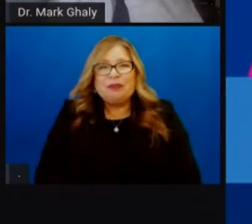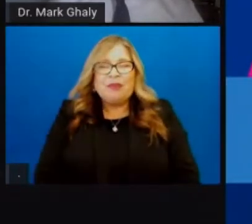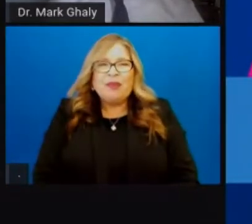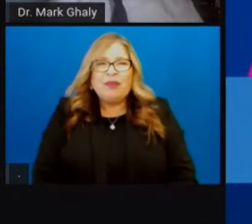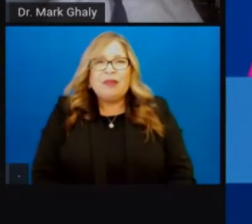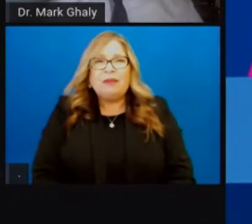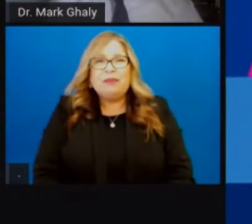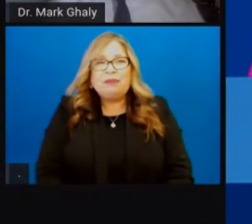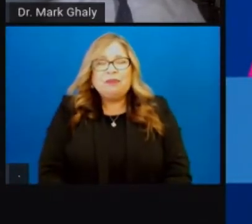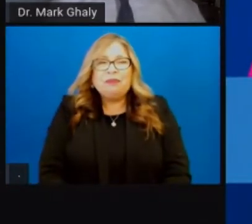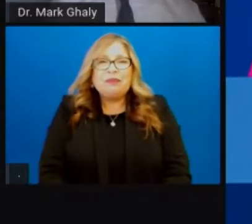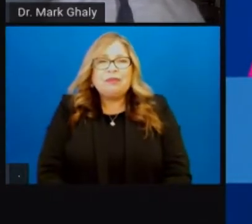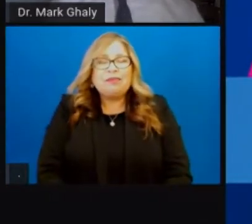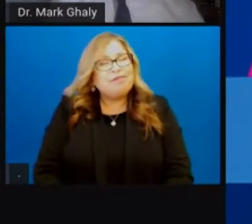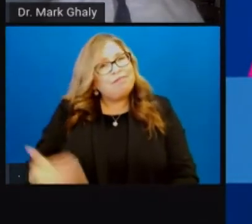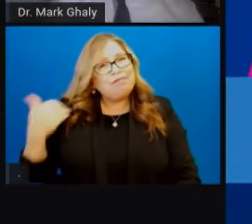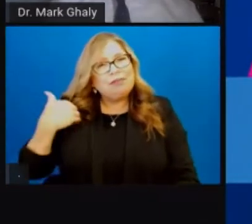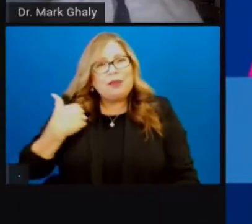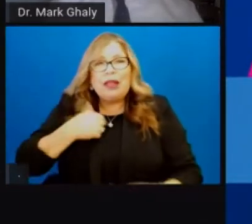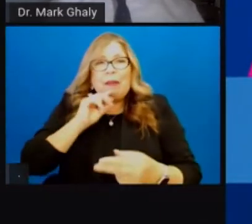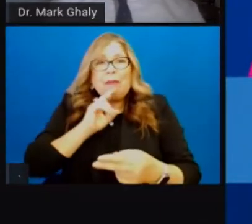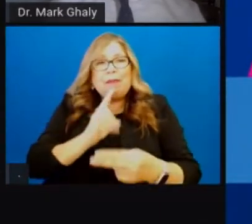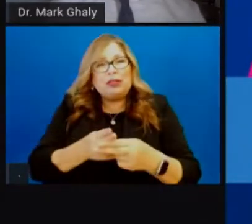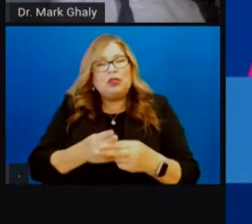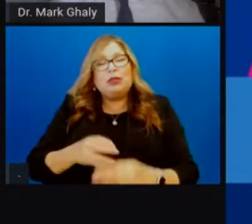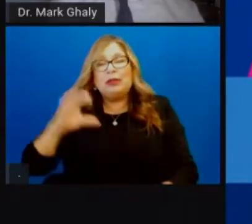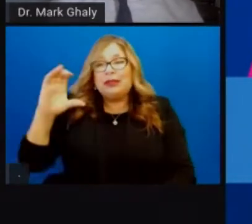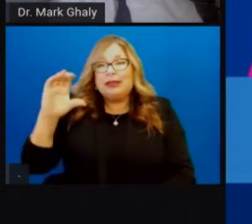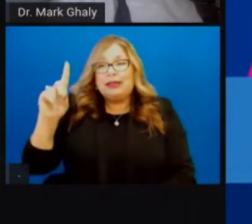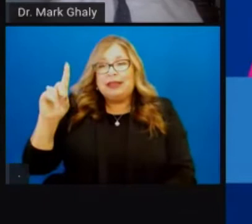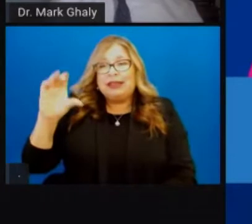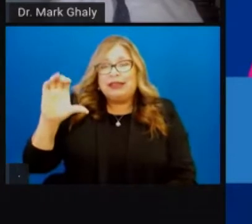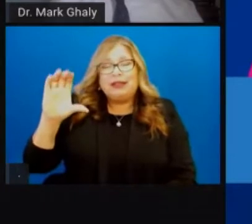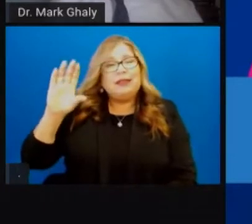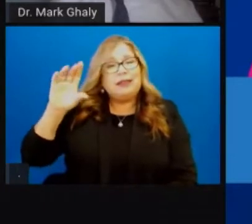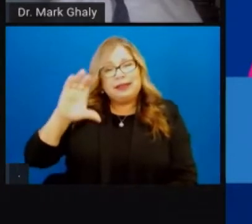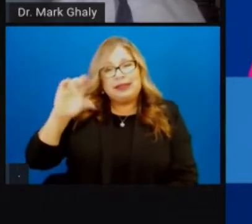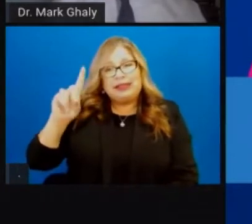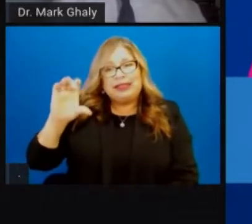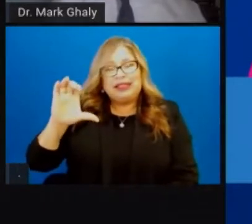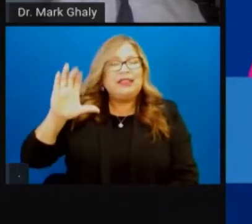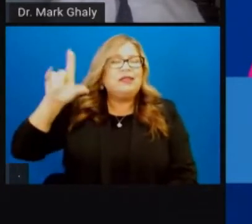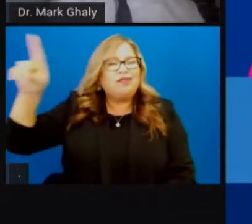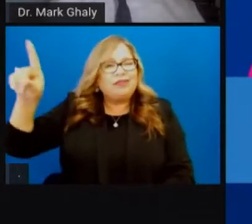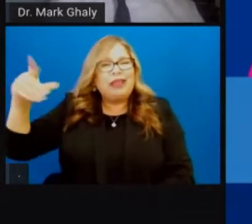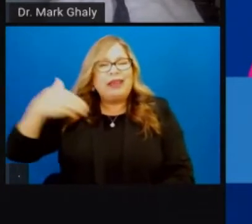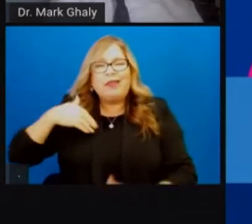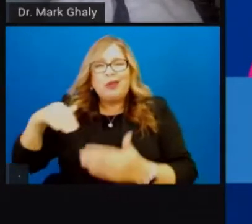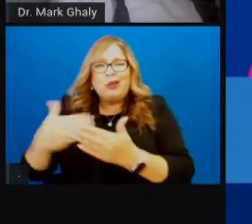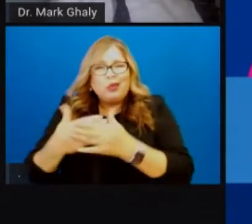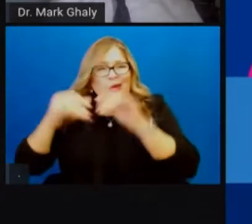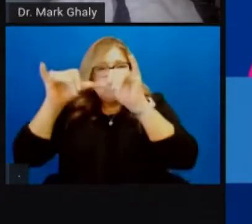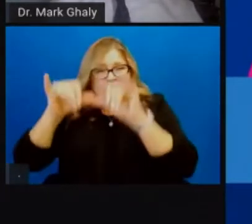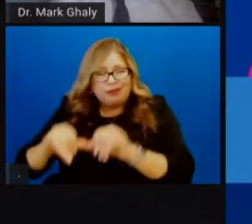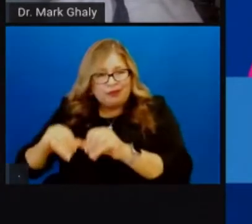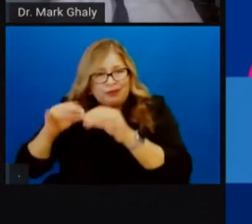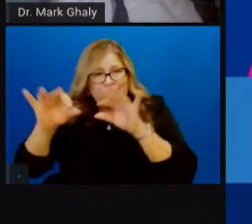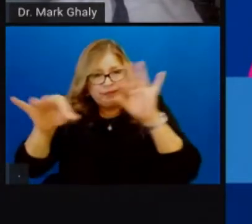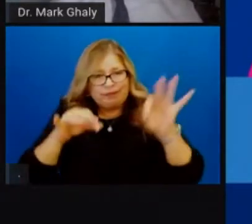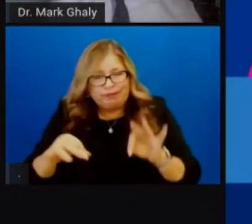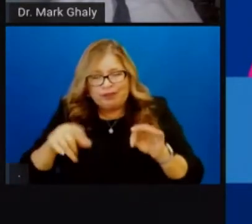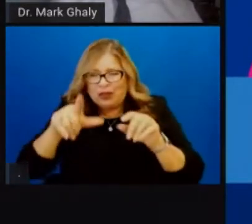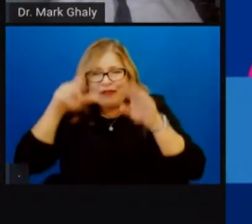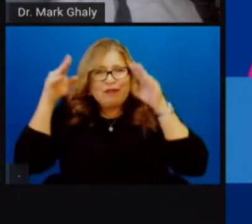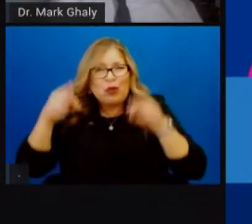So I mentioned briefly the new CDC framework, a framework that focuses largely on severe